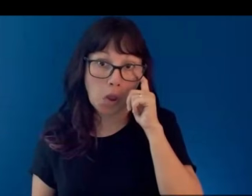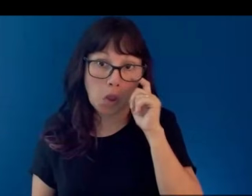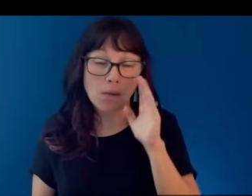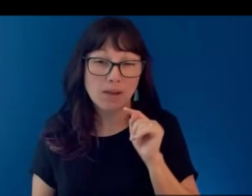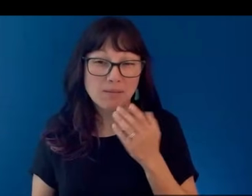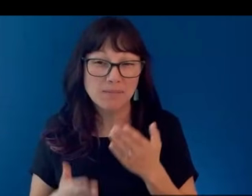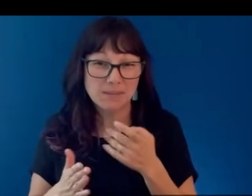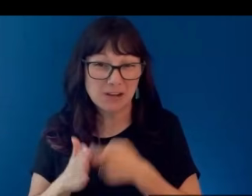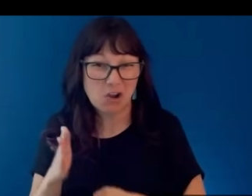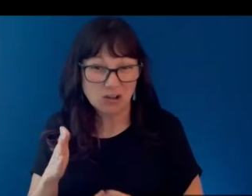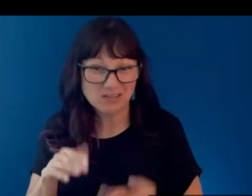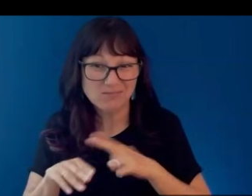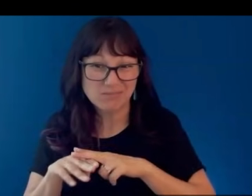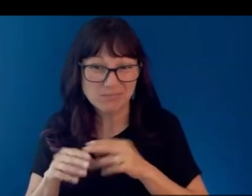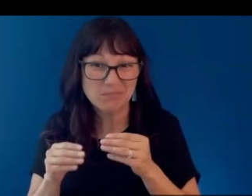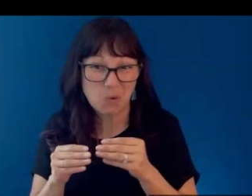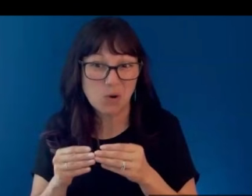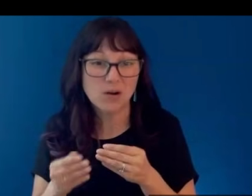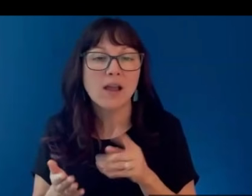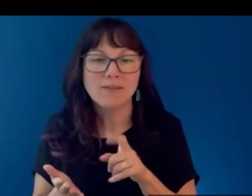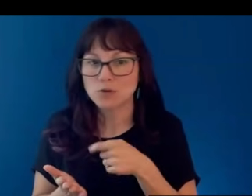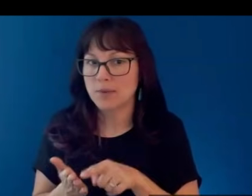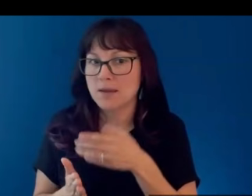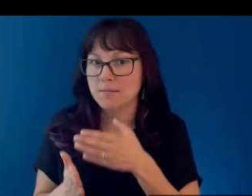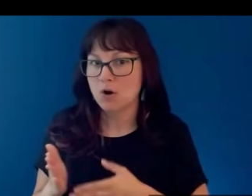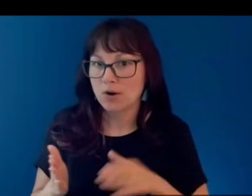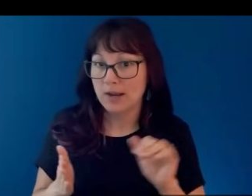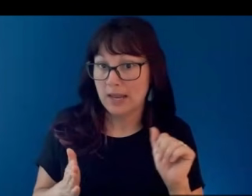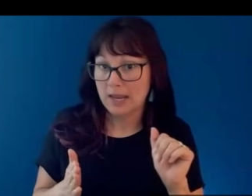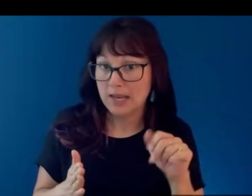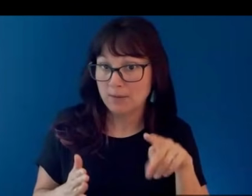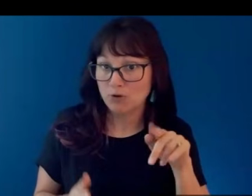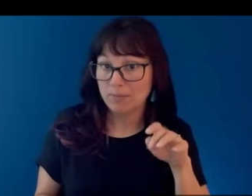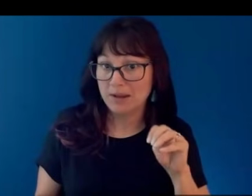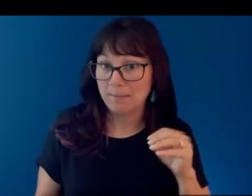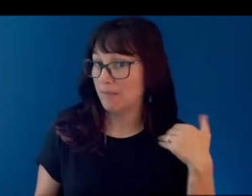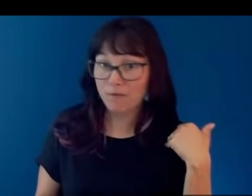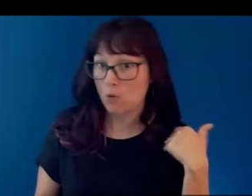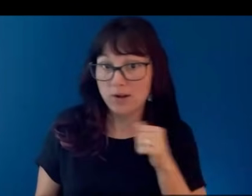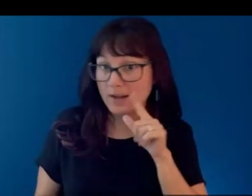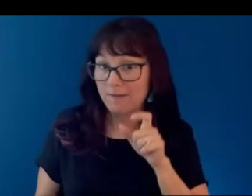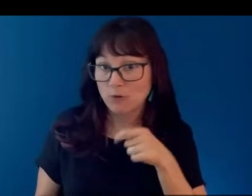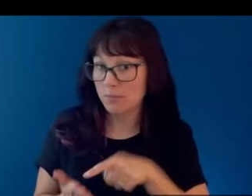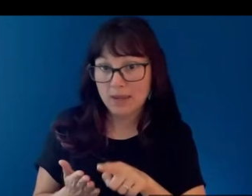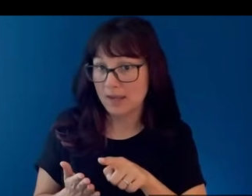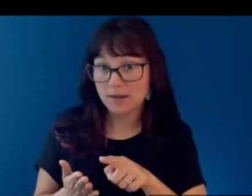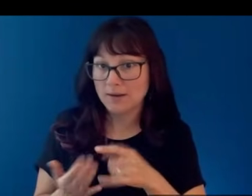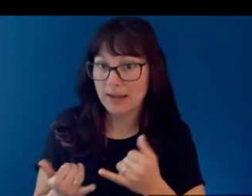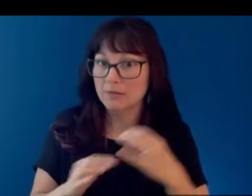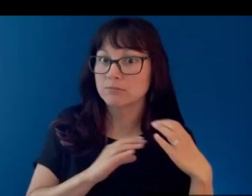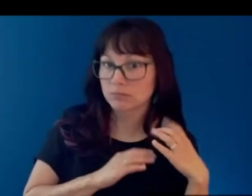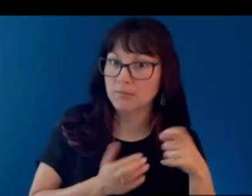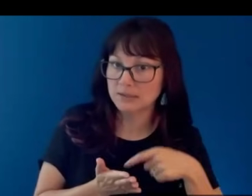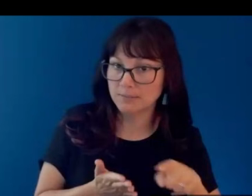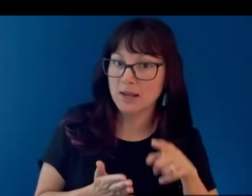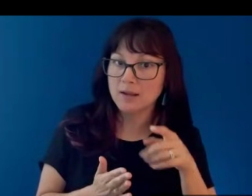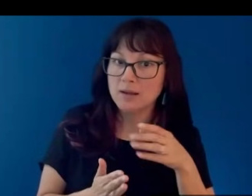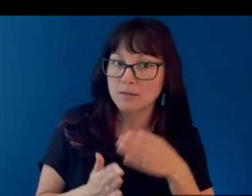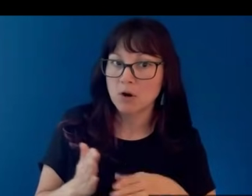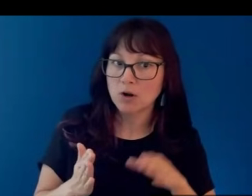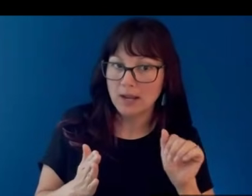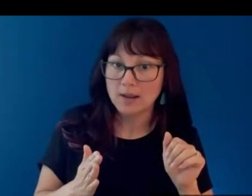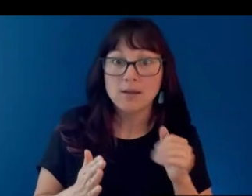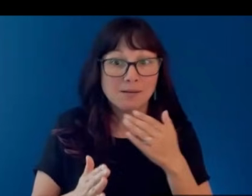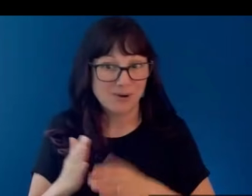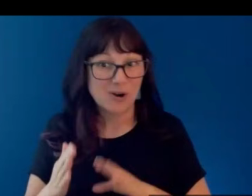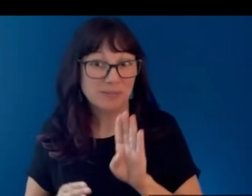costs. They have to pay for that Part A premium, which previously they weren't paying for. They have to pay for the Part B premium, which